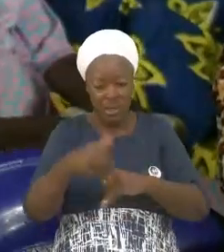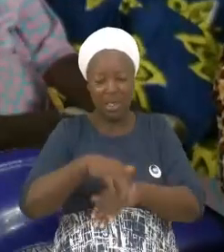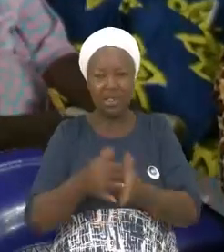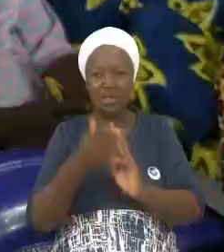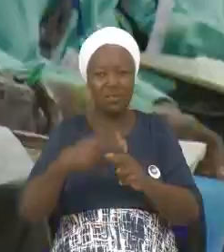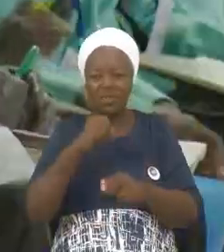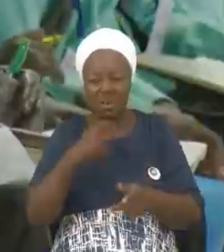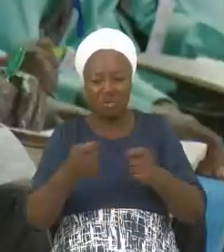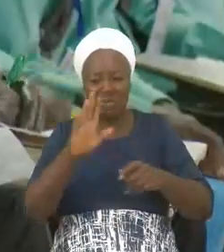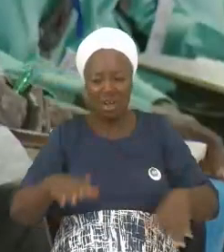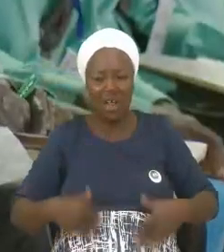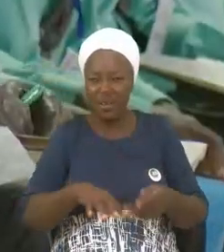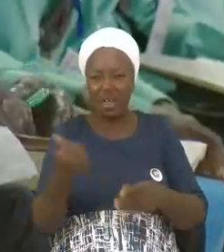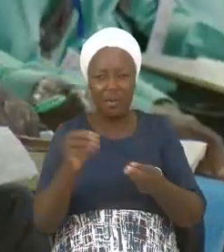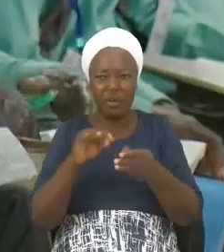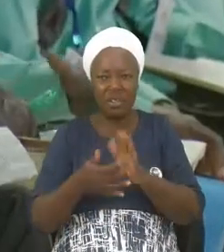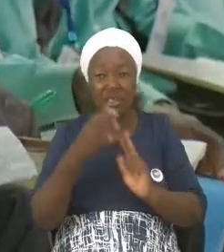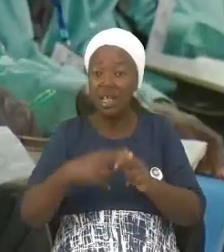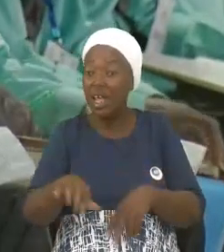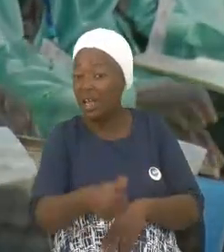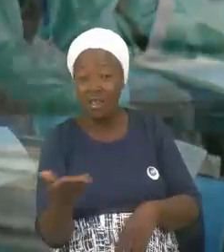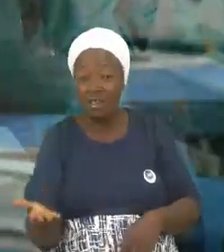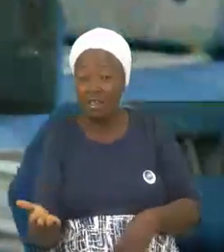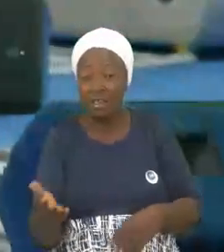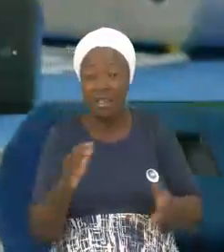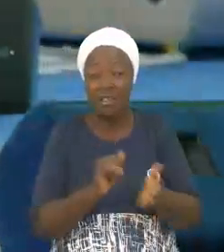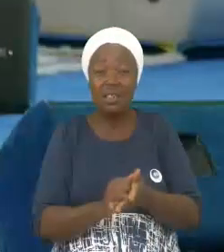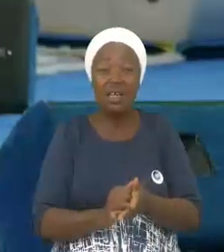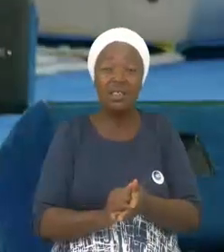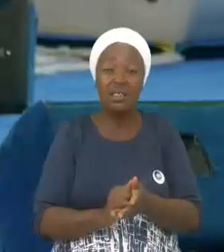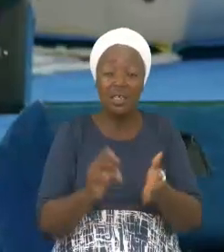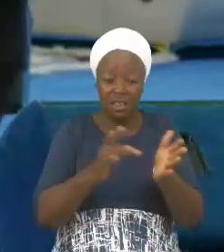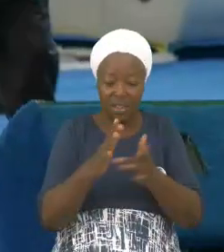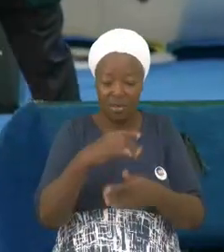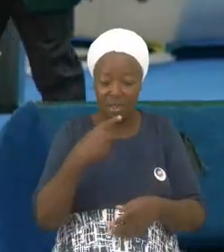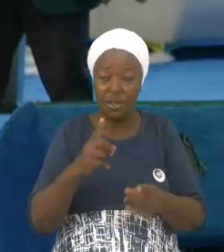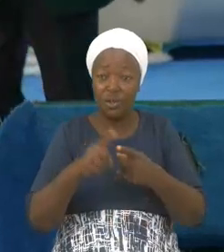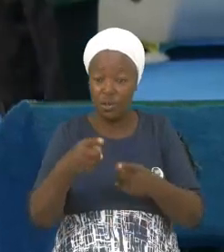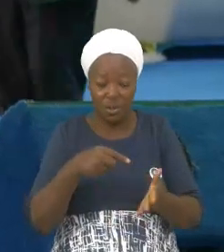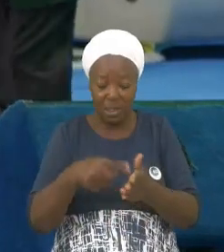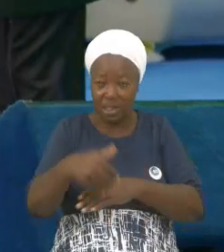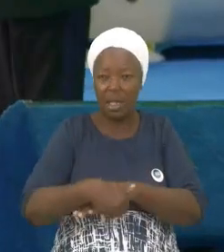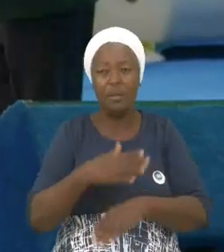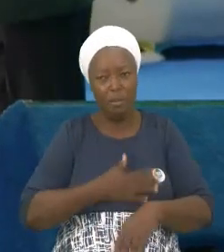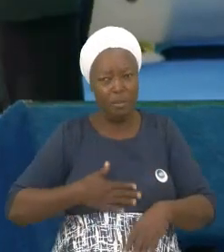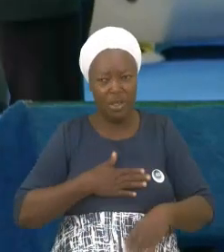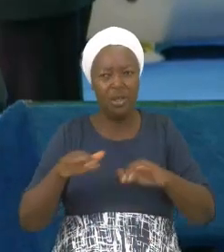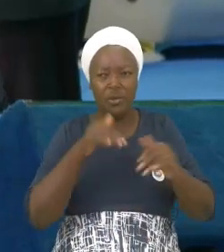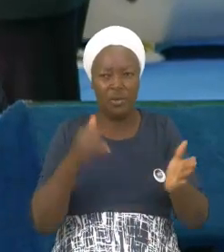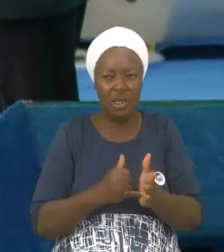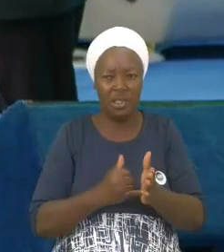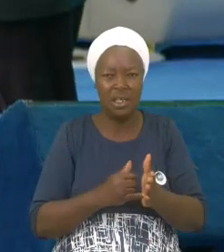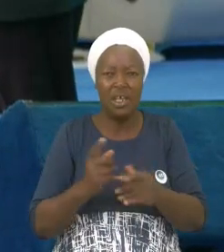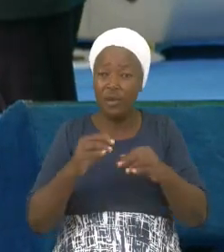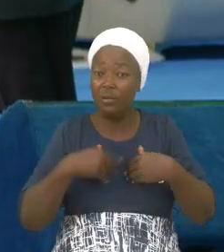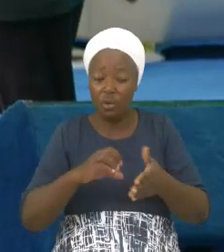life anymore. Whatsoever he says unto you, do it. If you have to take up that